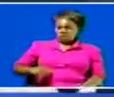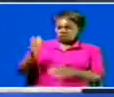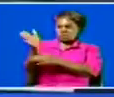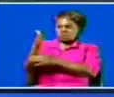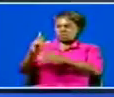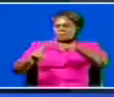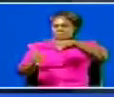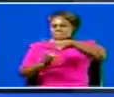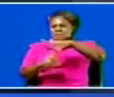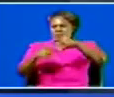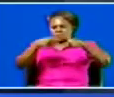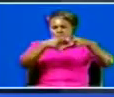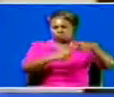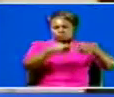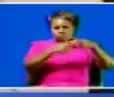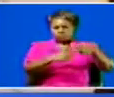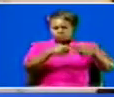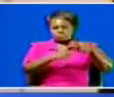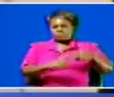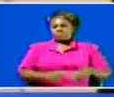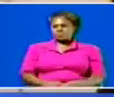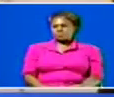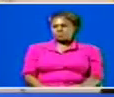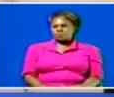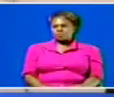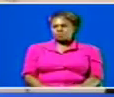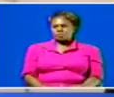the Ministry of Industrialization.